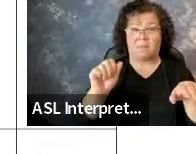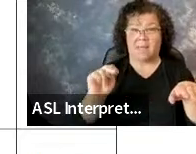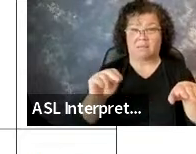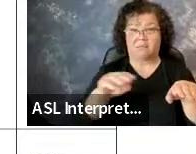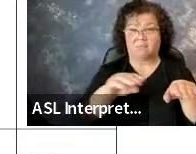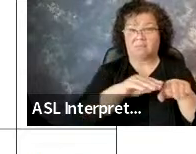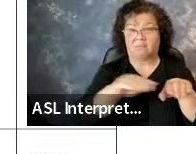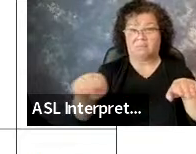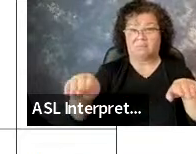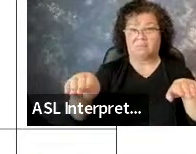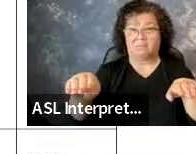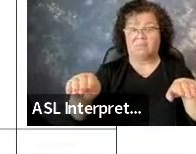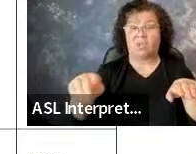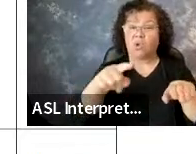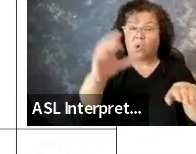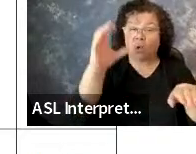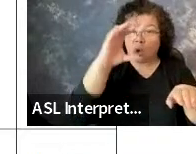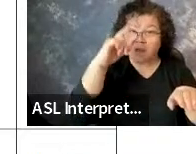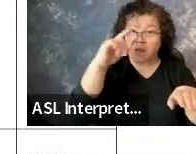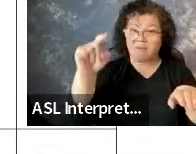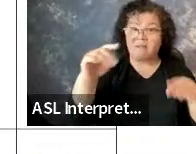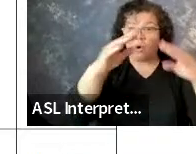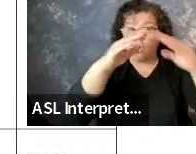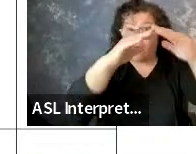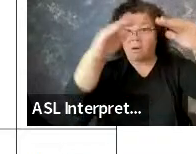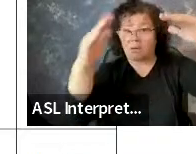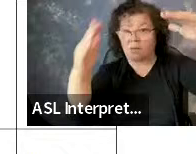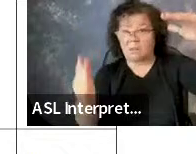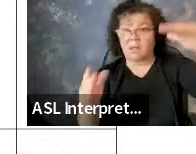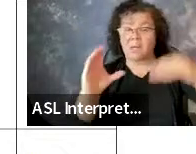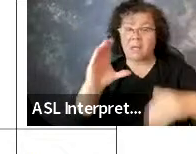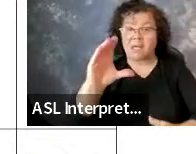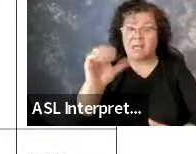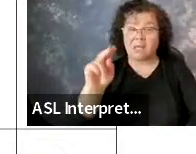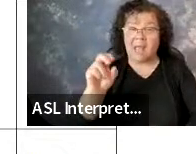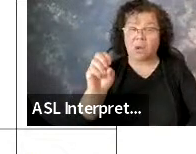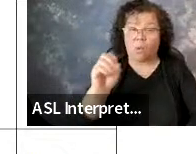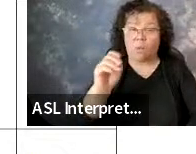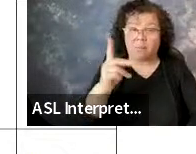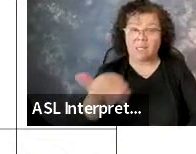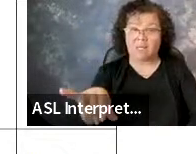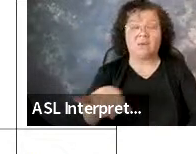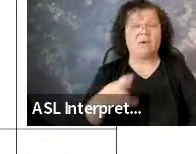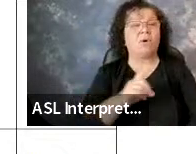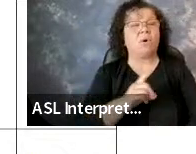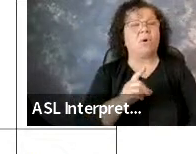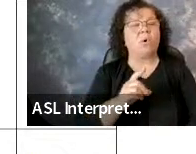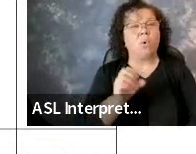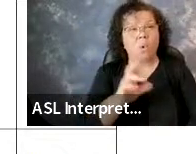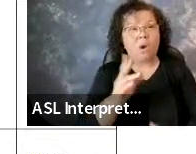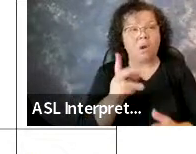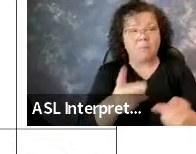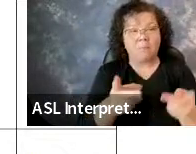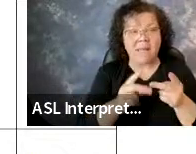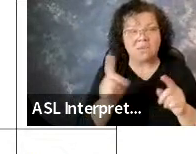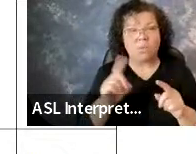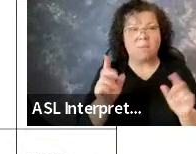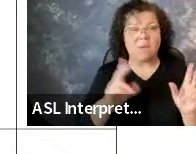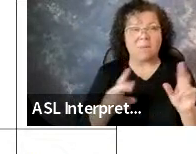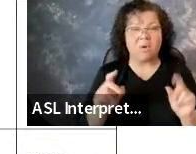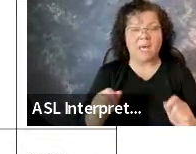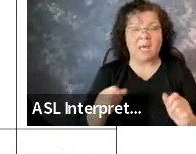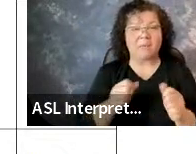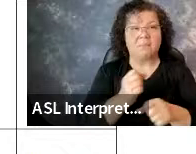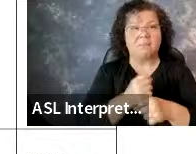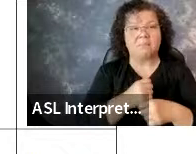you guys are looking for canopy over the bike trail? Or maybe places where people can take breaks if they are biking across and they need